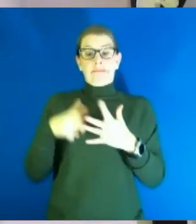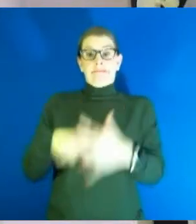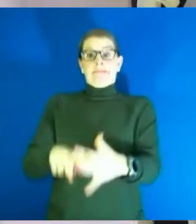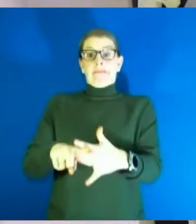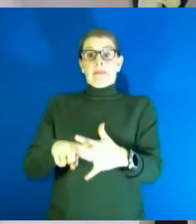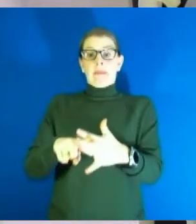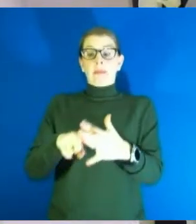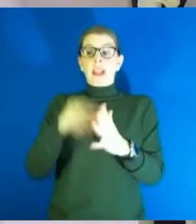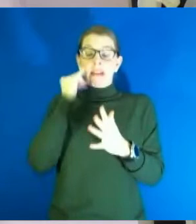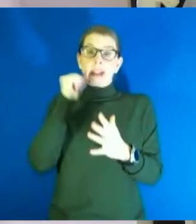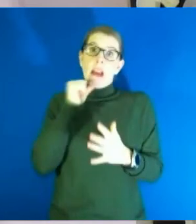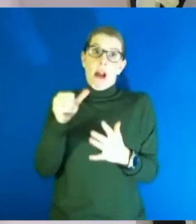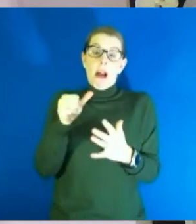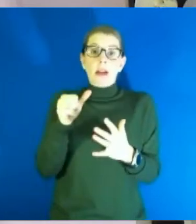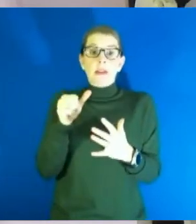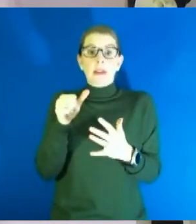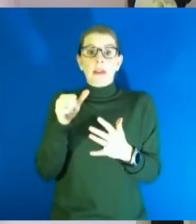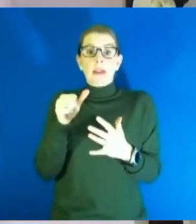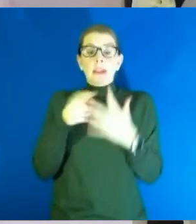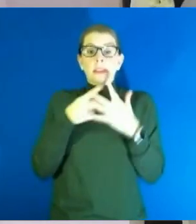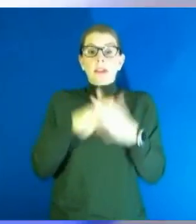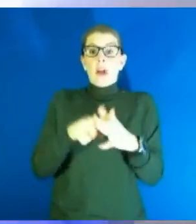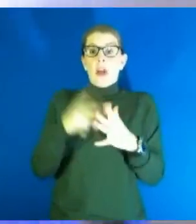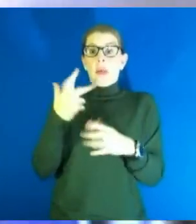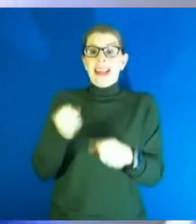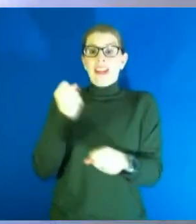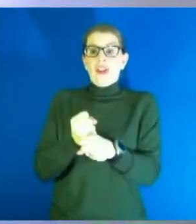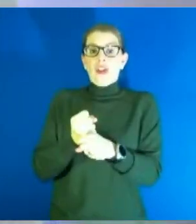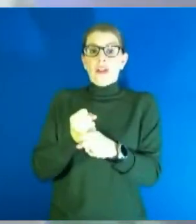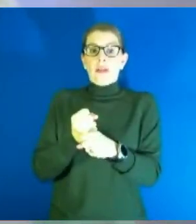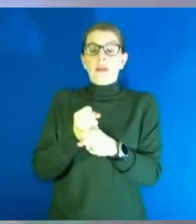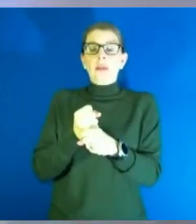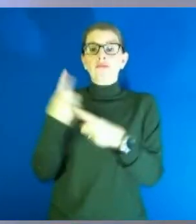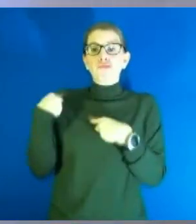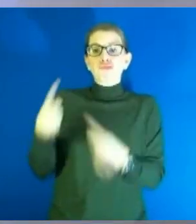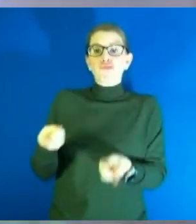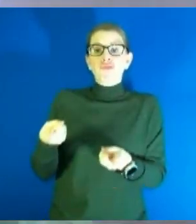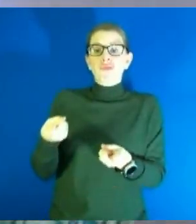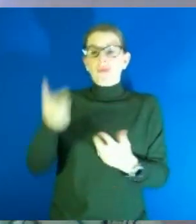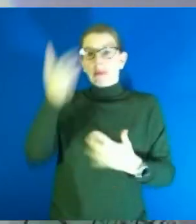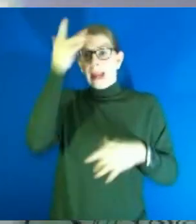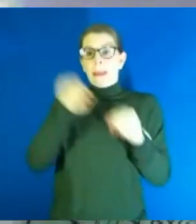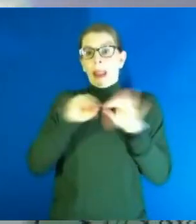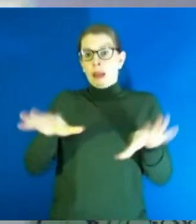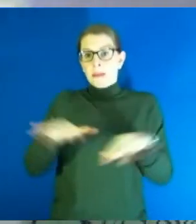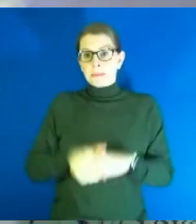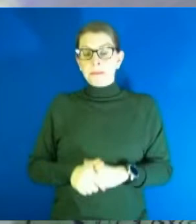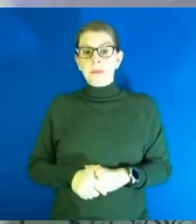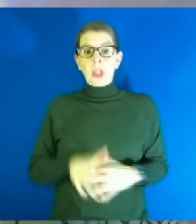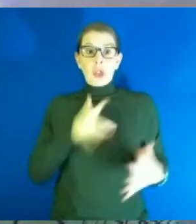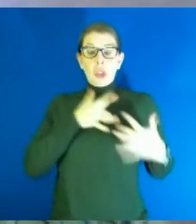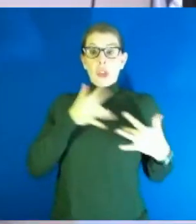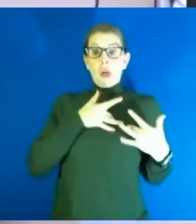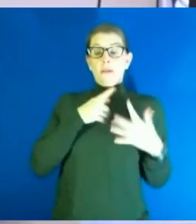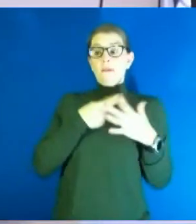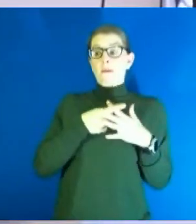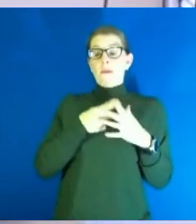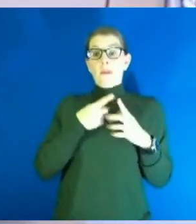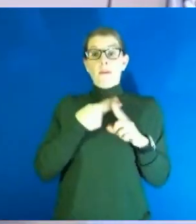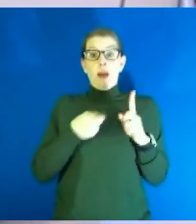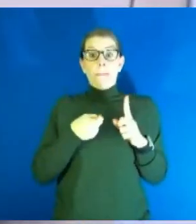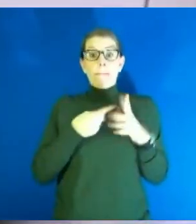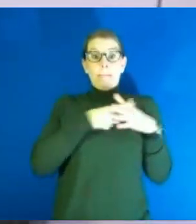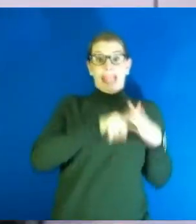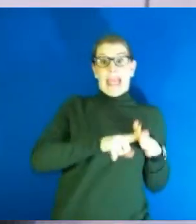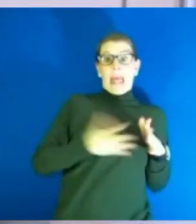not, we are at the entering into the 3-year mark of this pandemic. What concerns you based on what you saw at the beginning to where we are today, and